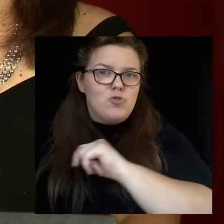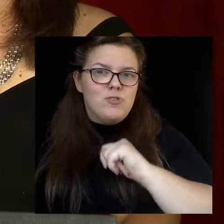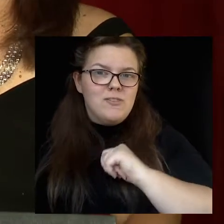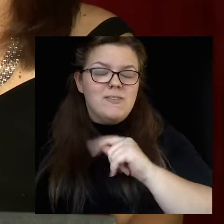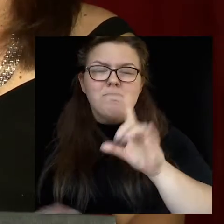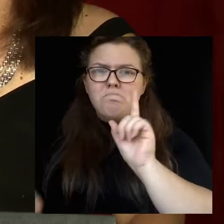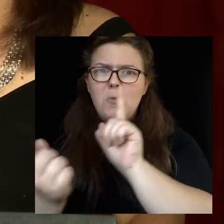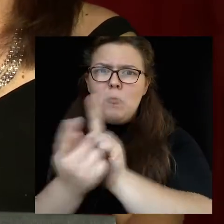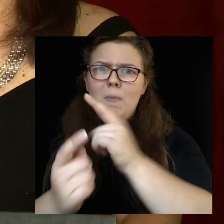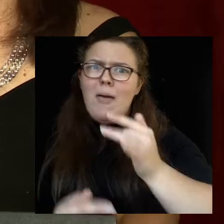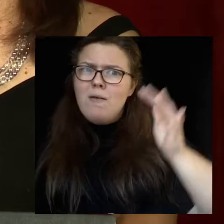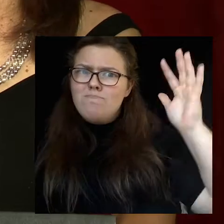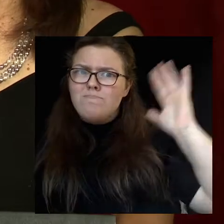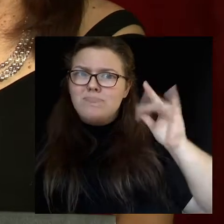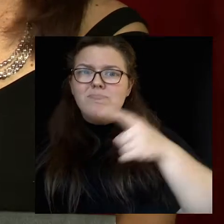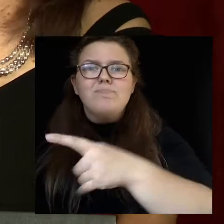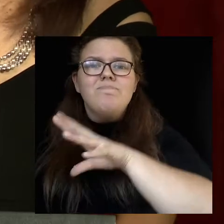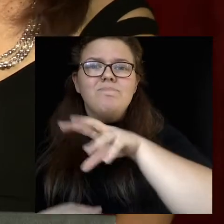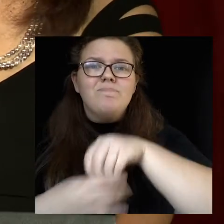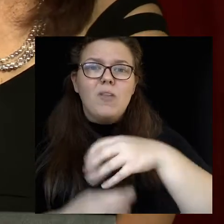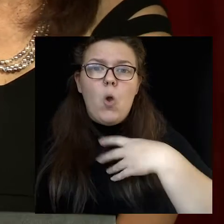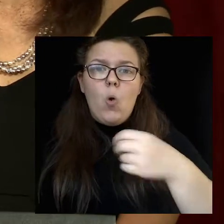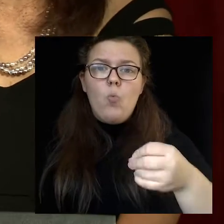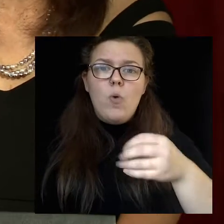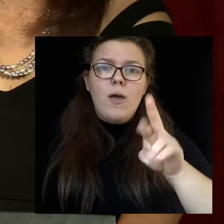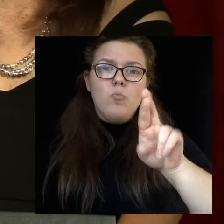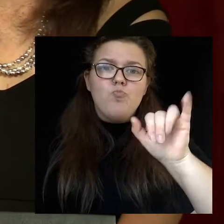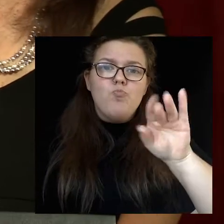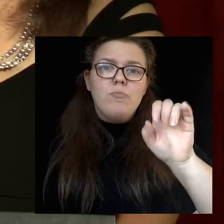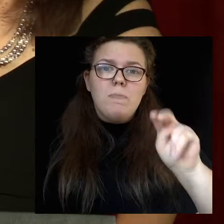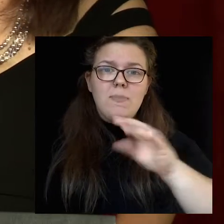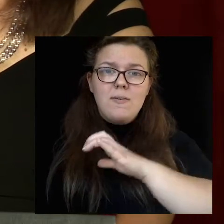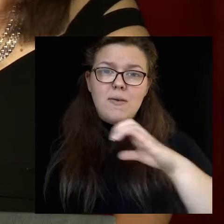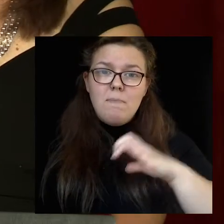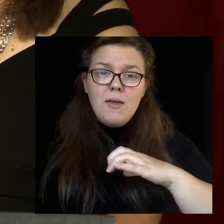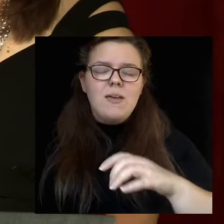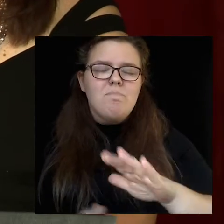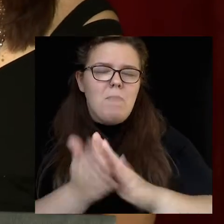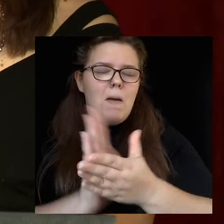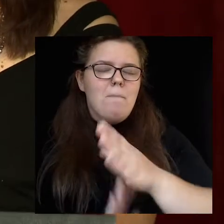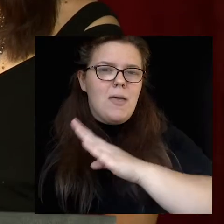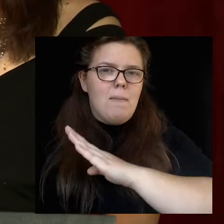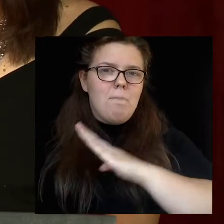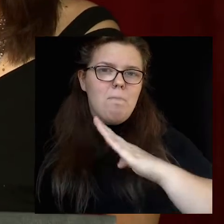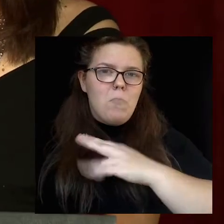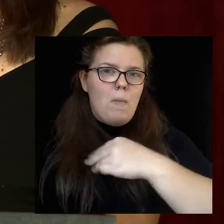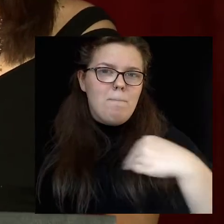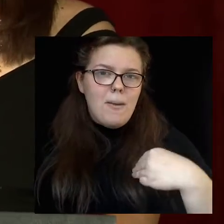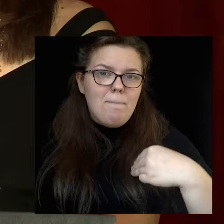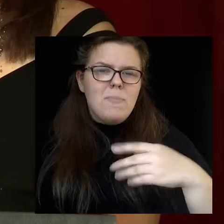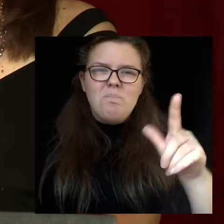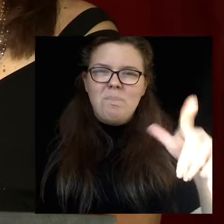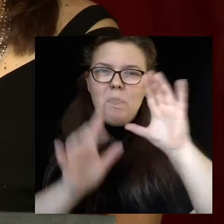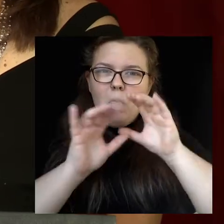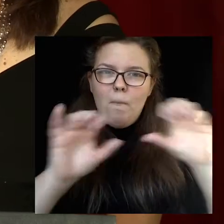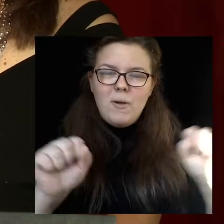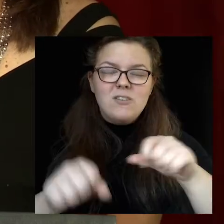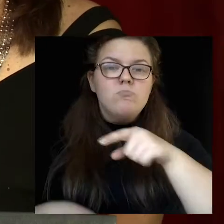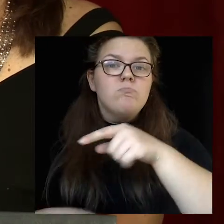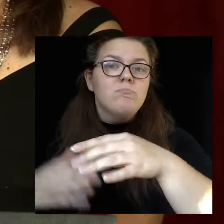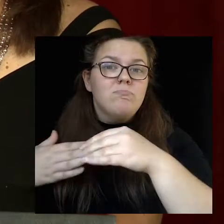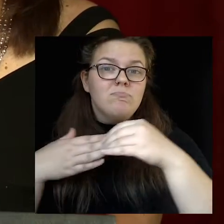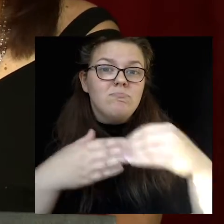career at Vera House. He served on the White Ribbon Committee, was a board member and later board president, and provided leadership to